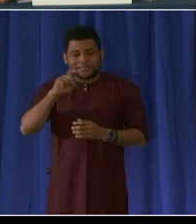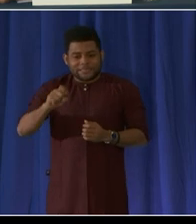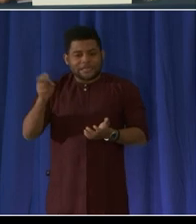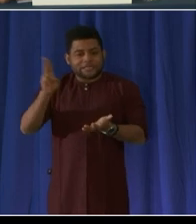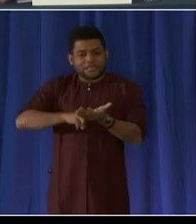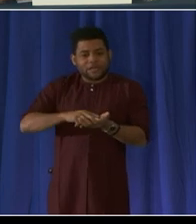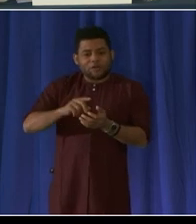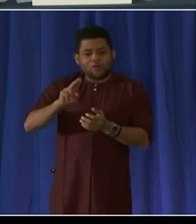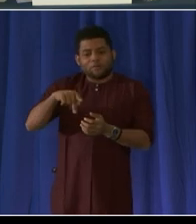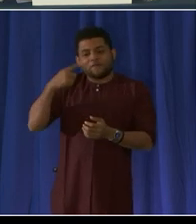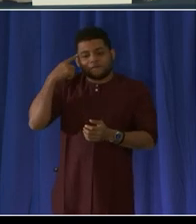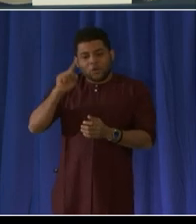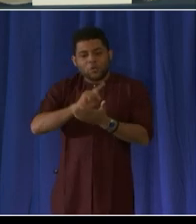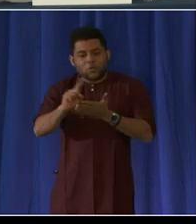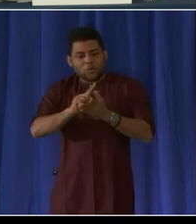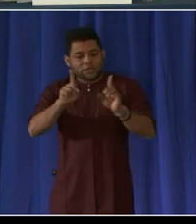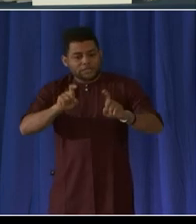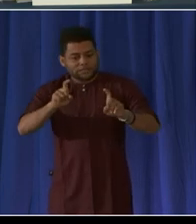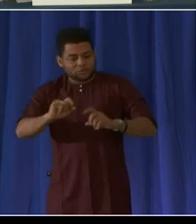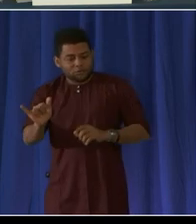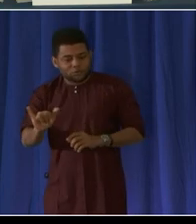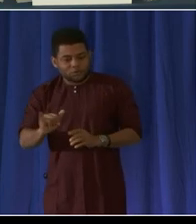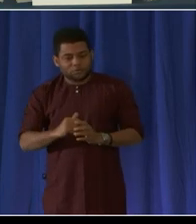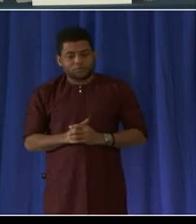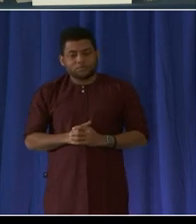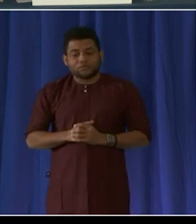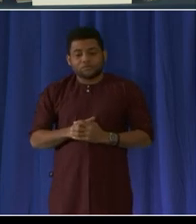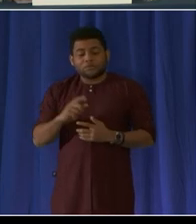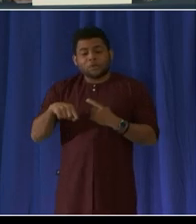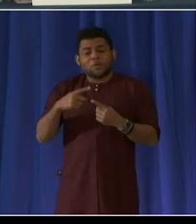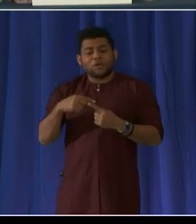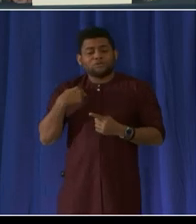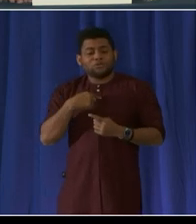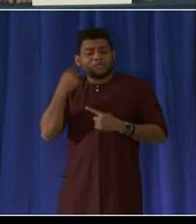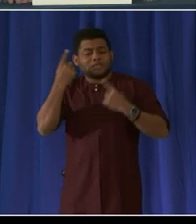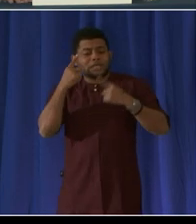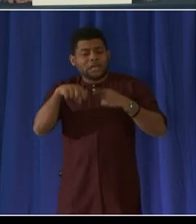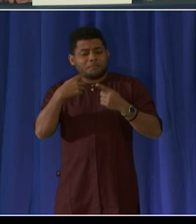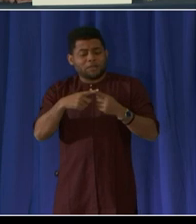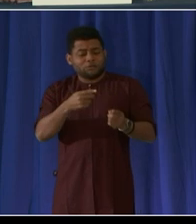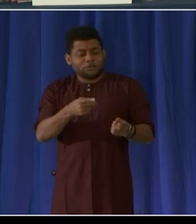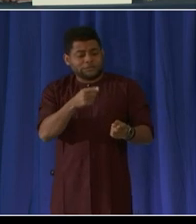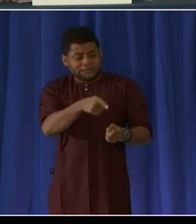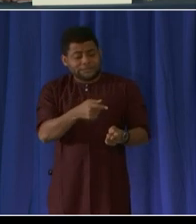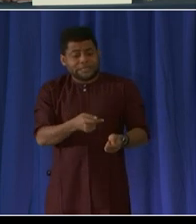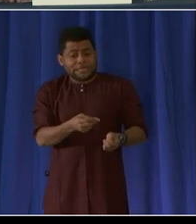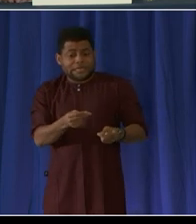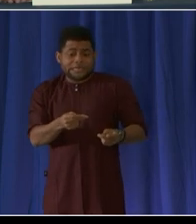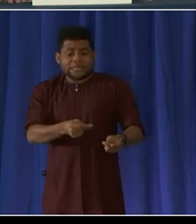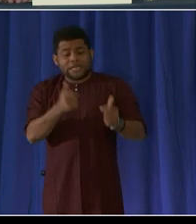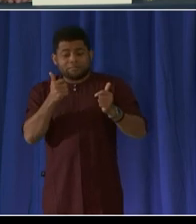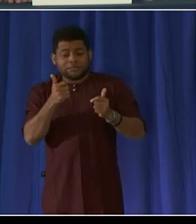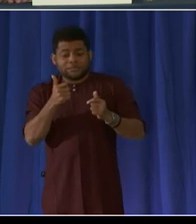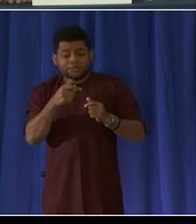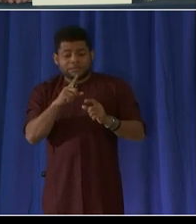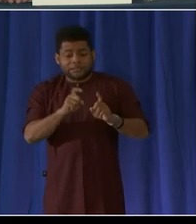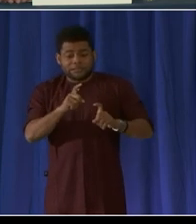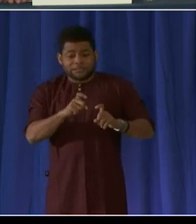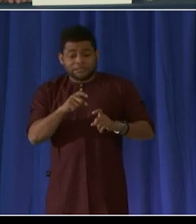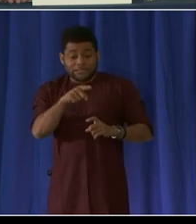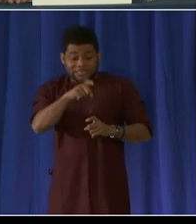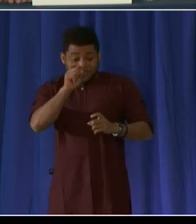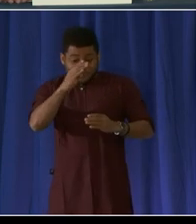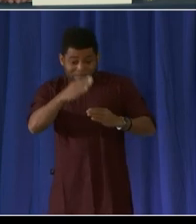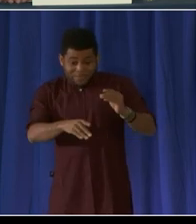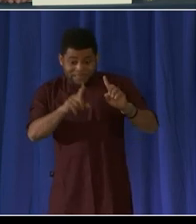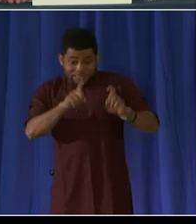weekly testing as well. As we think about the rapid antigen-based kit, we do remind families that they can complete this